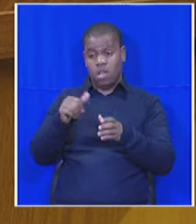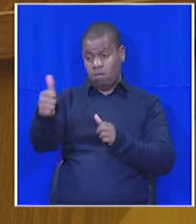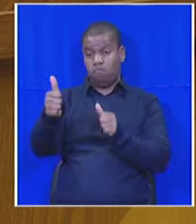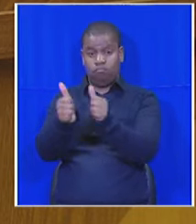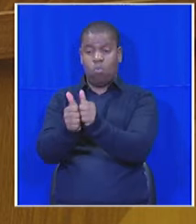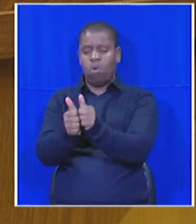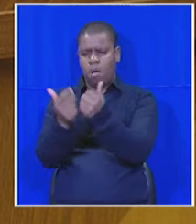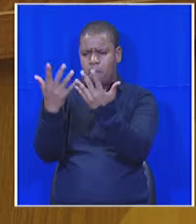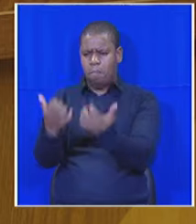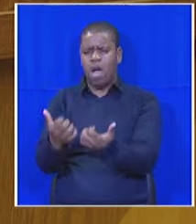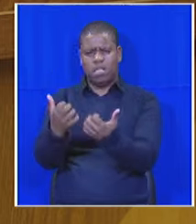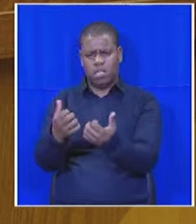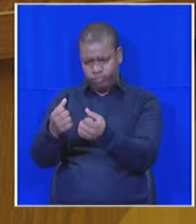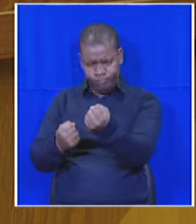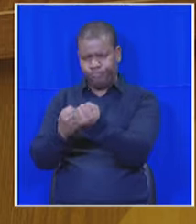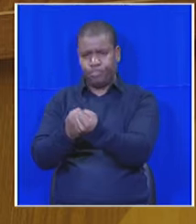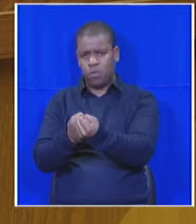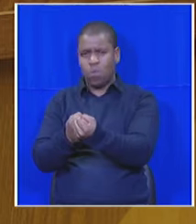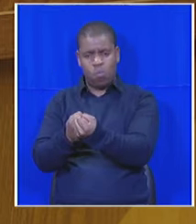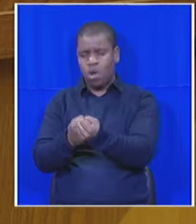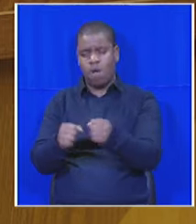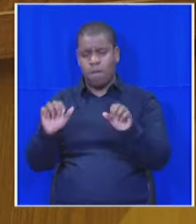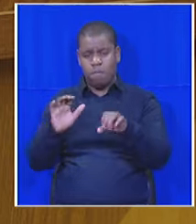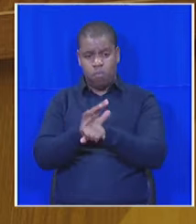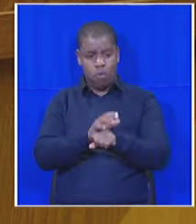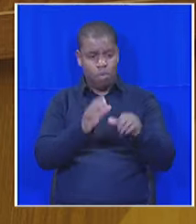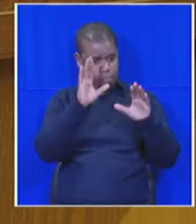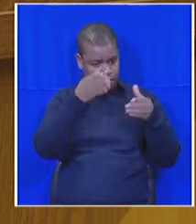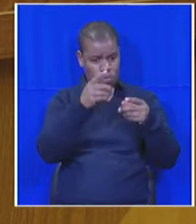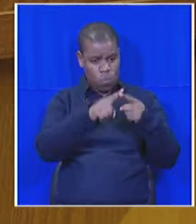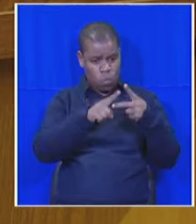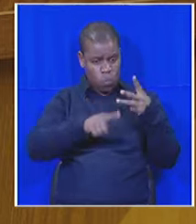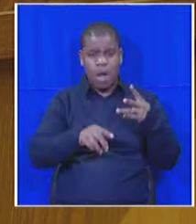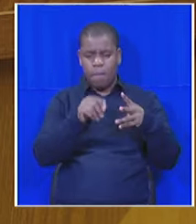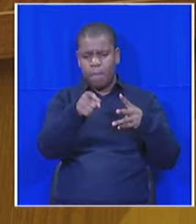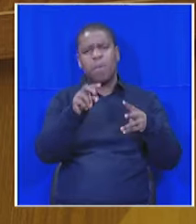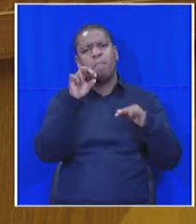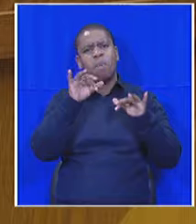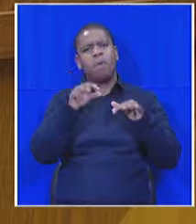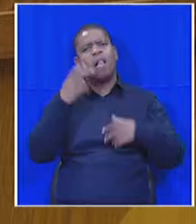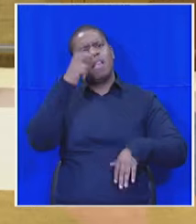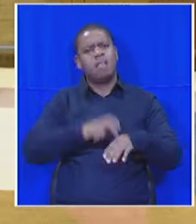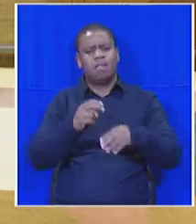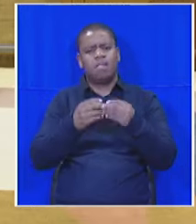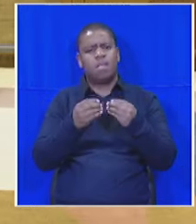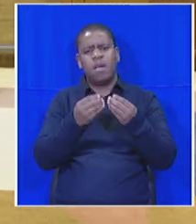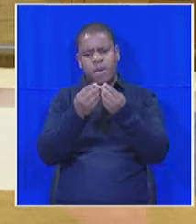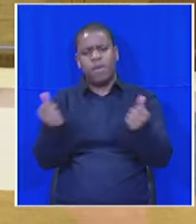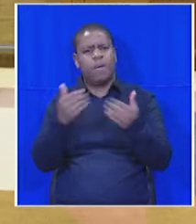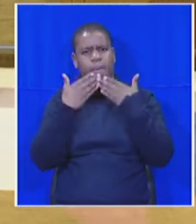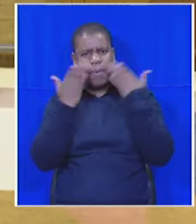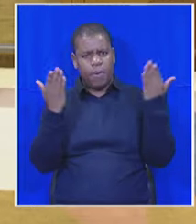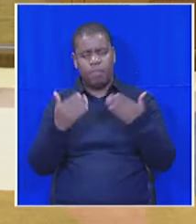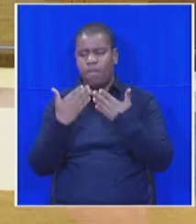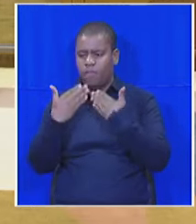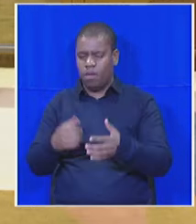a budget which has not gone far enough to address the needs of the poor South Africans. Thank you.